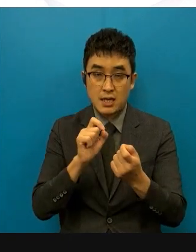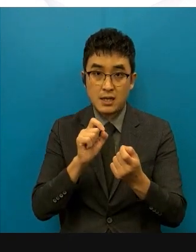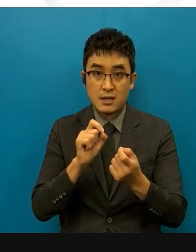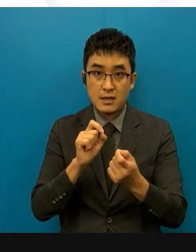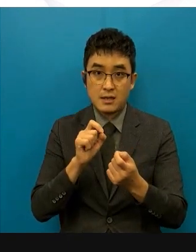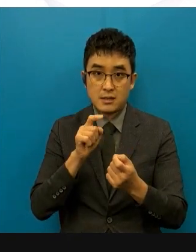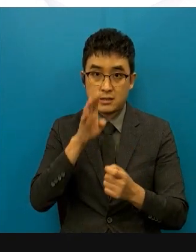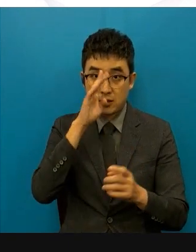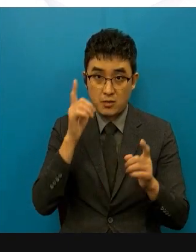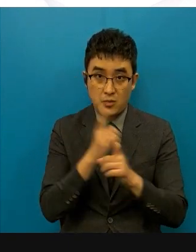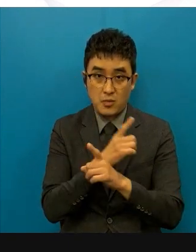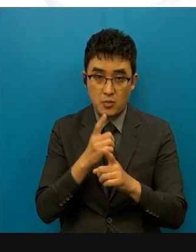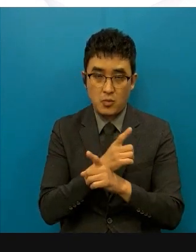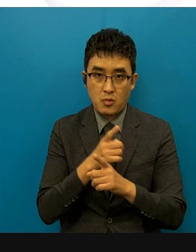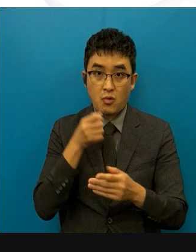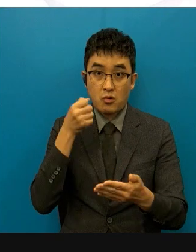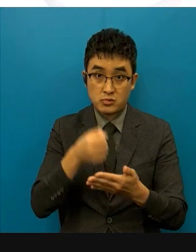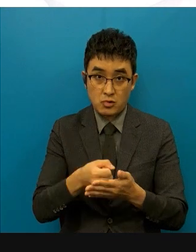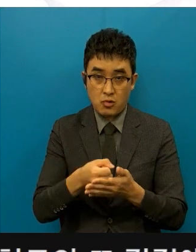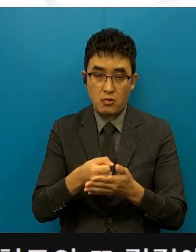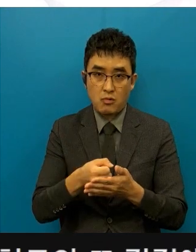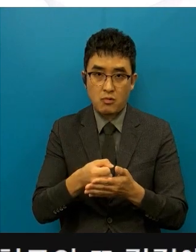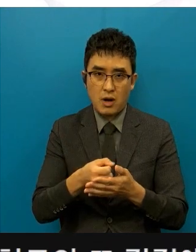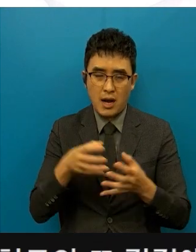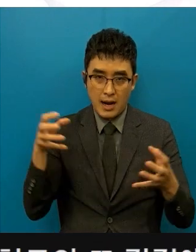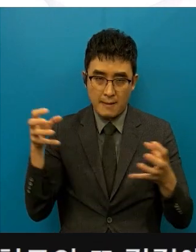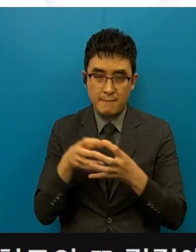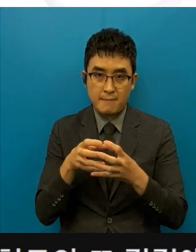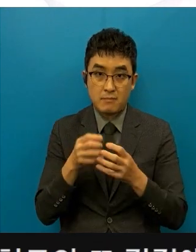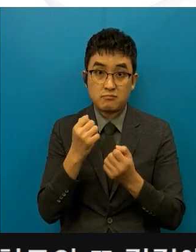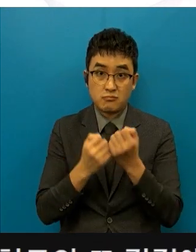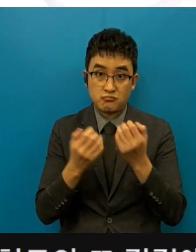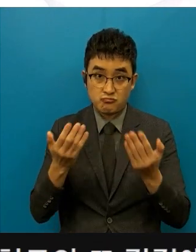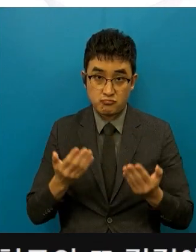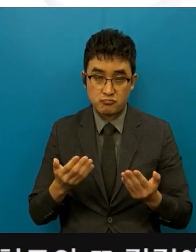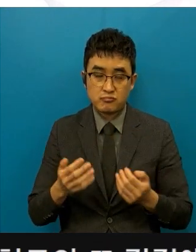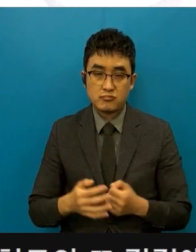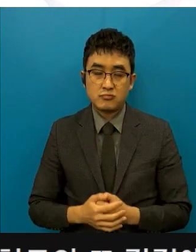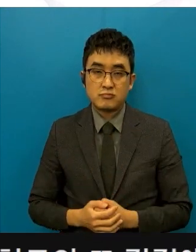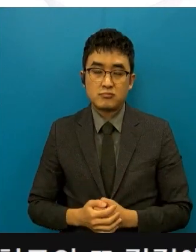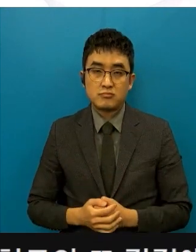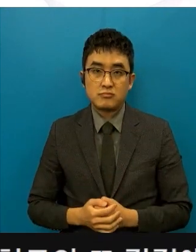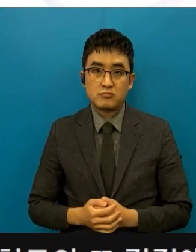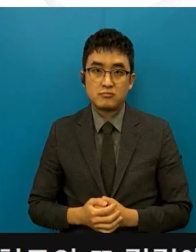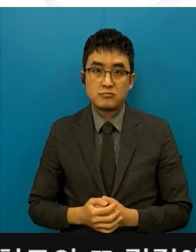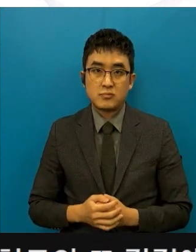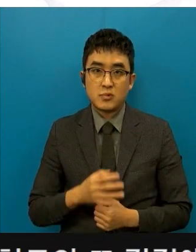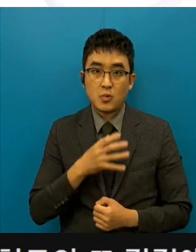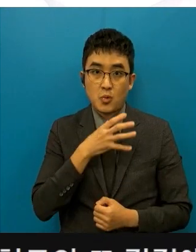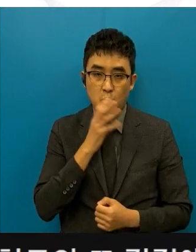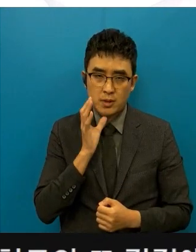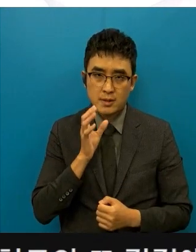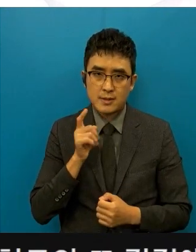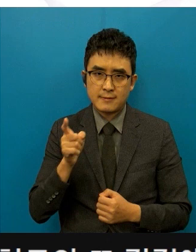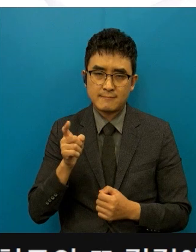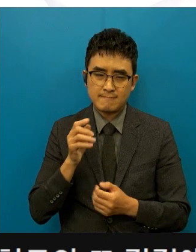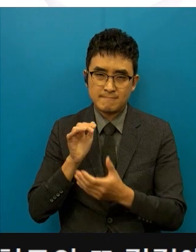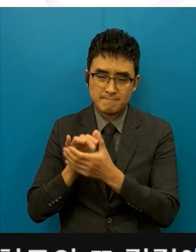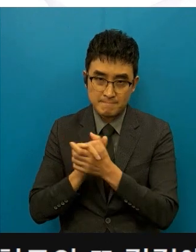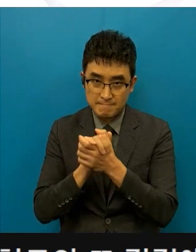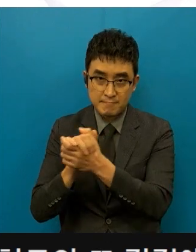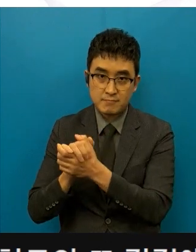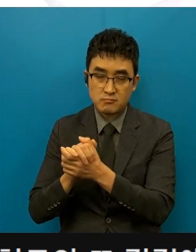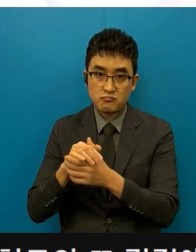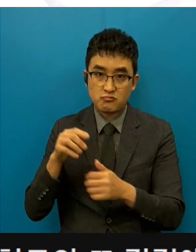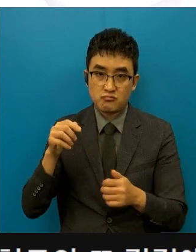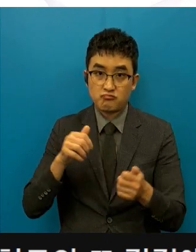of elderly-friendly system and death education. Is there any questions from